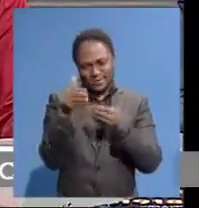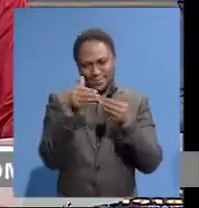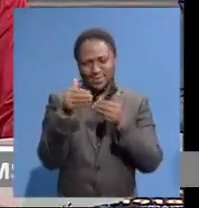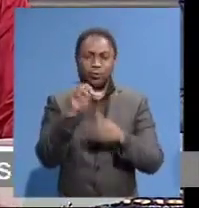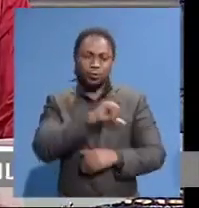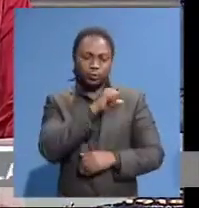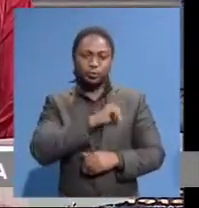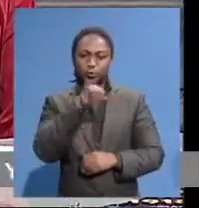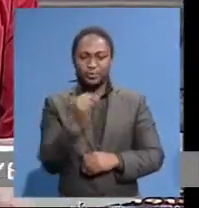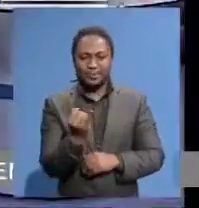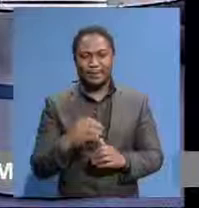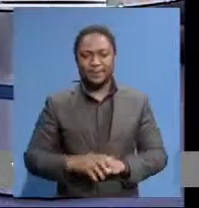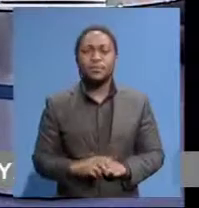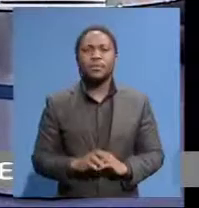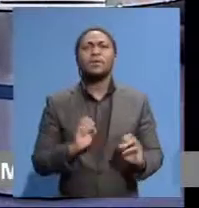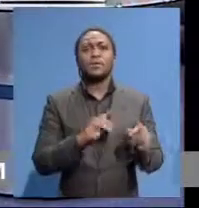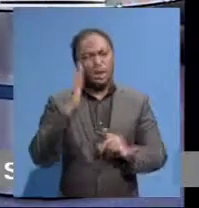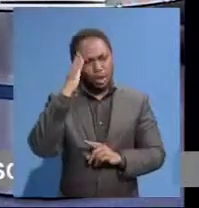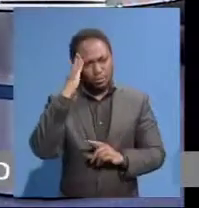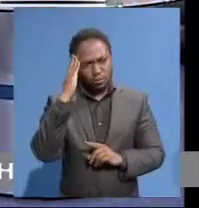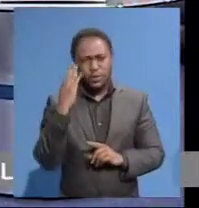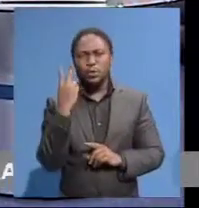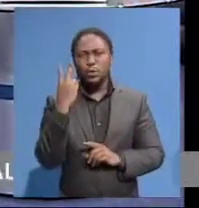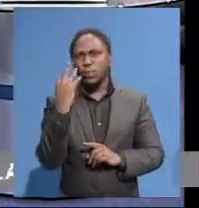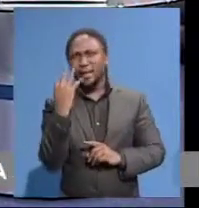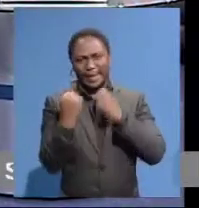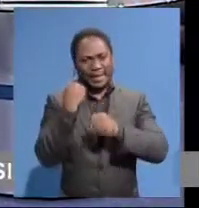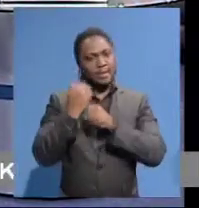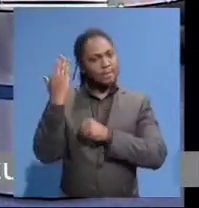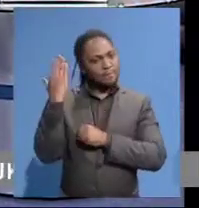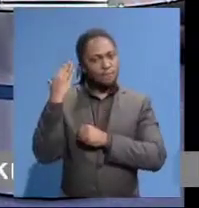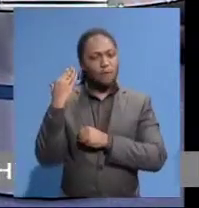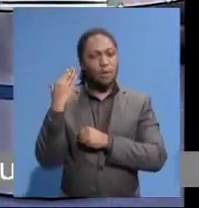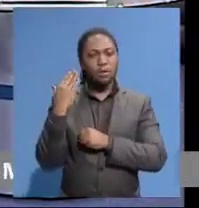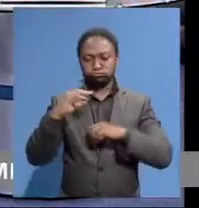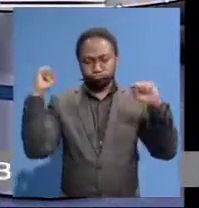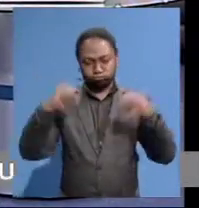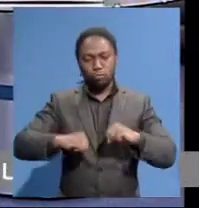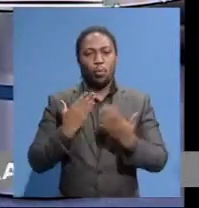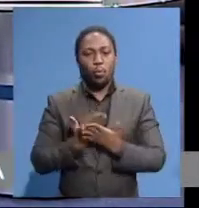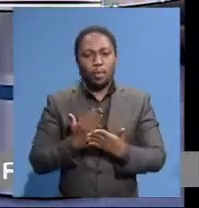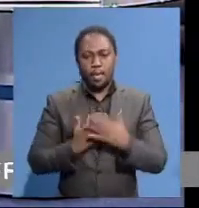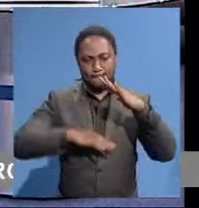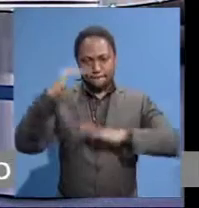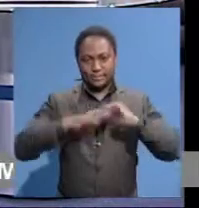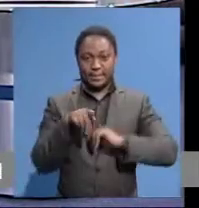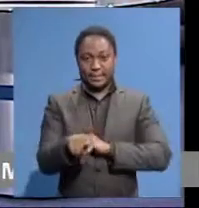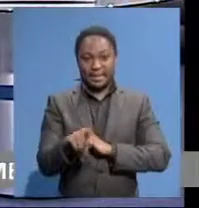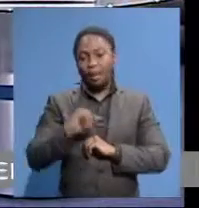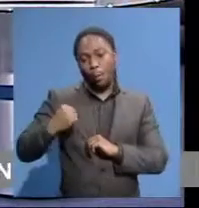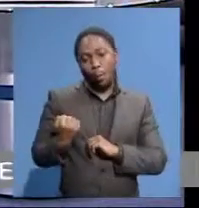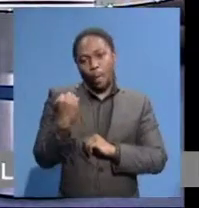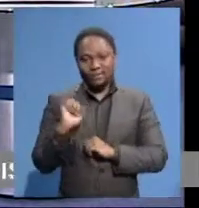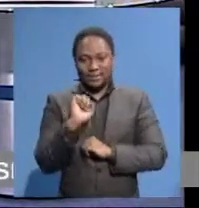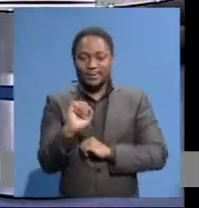hospital. Okay, I know exactly where the that land is. was dedicated about 2-3 years ago with him and Mama Gracia. They were both there. That's where he met this group